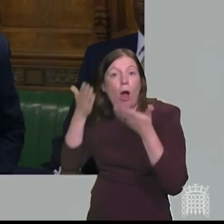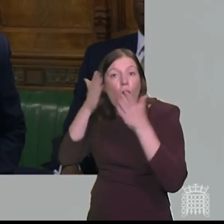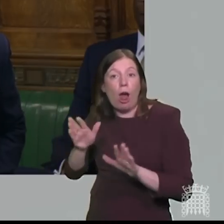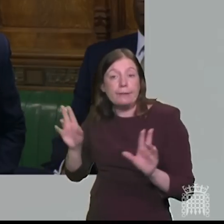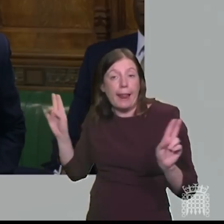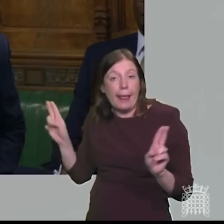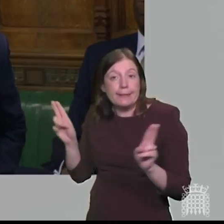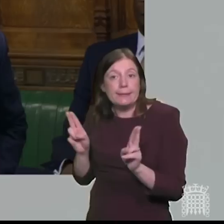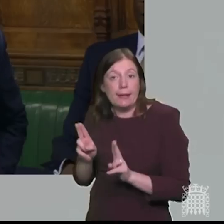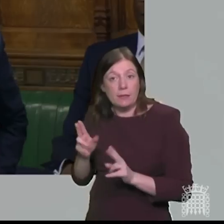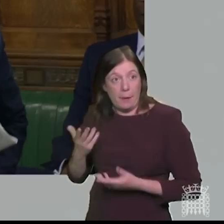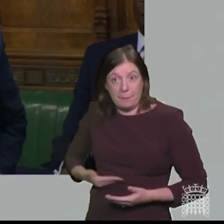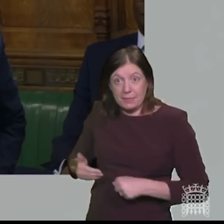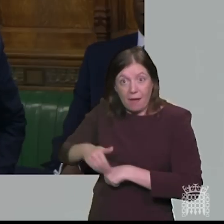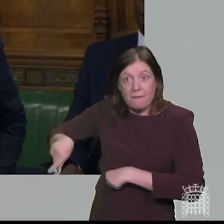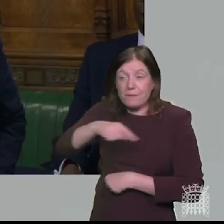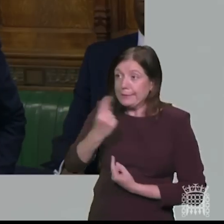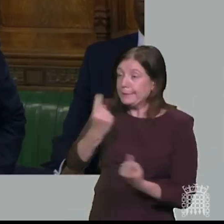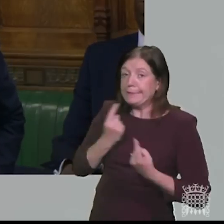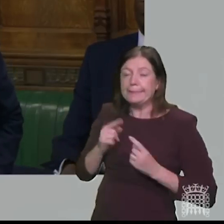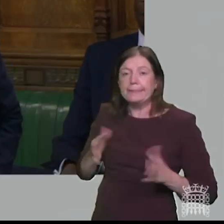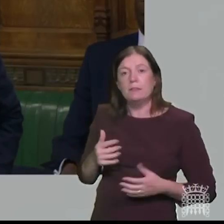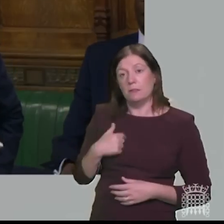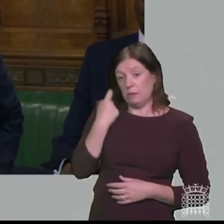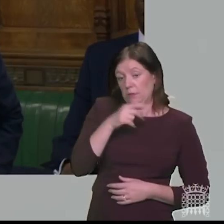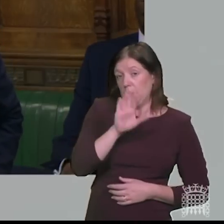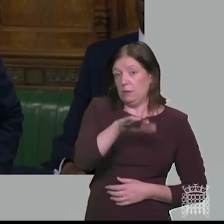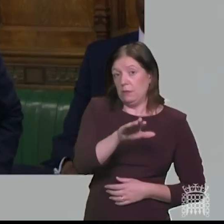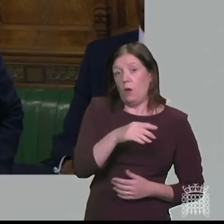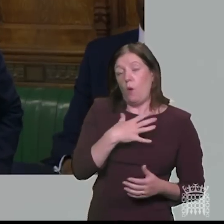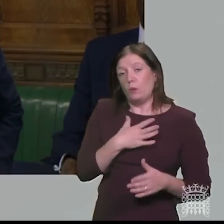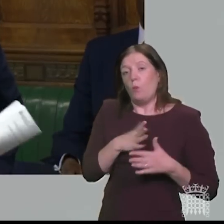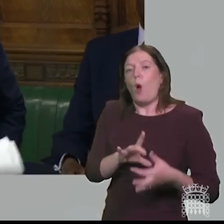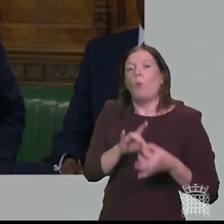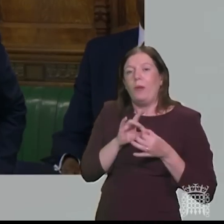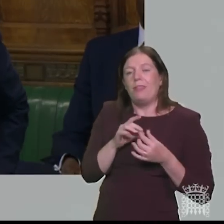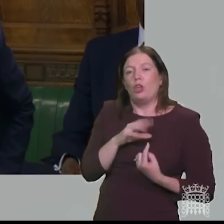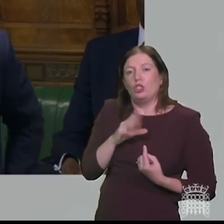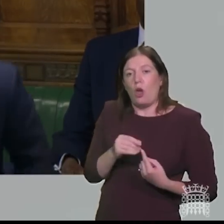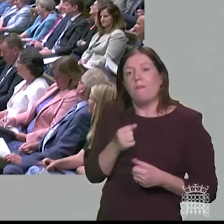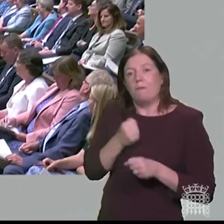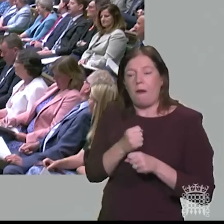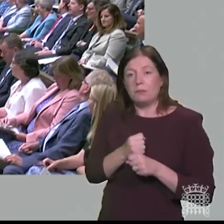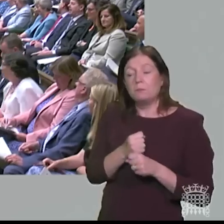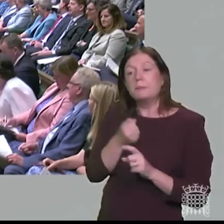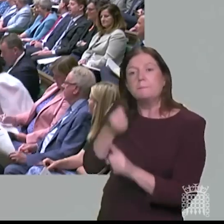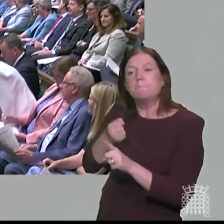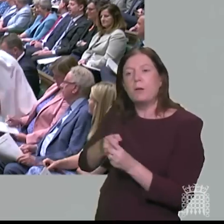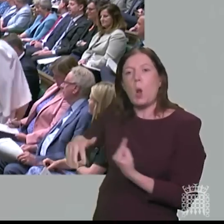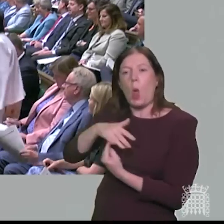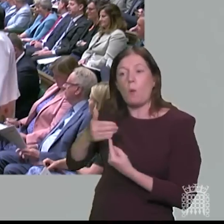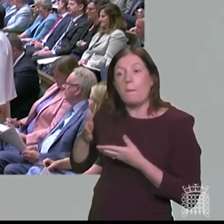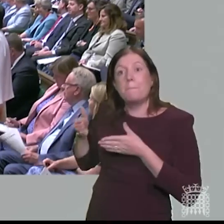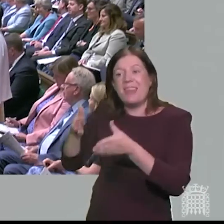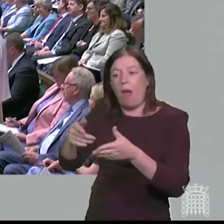Prime Minister condemn these actions and support my campaign and efforts to work with this Conservative government to get our pier open? Prime